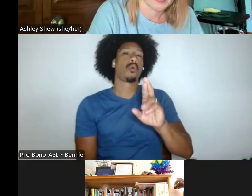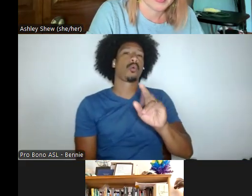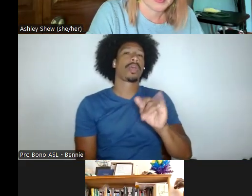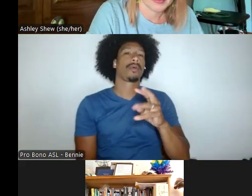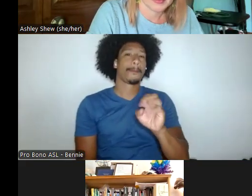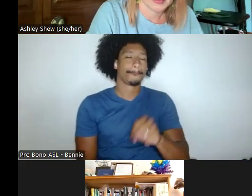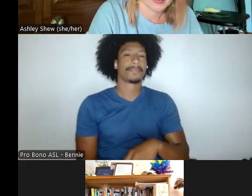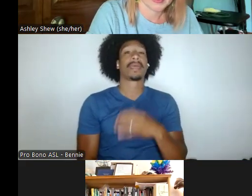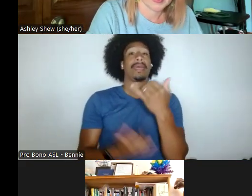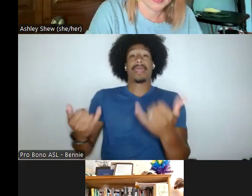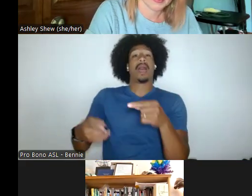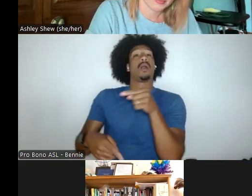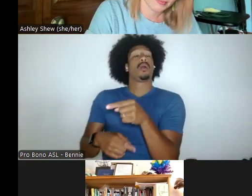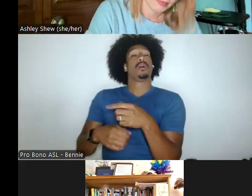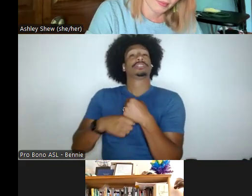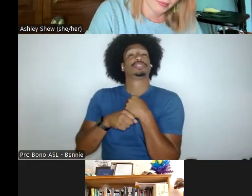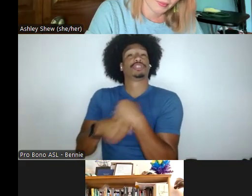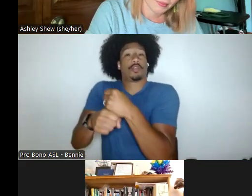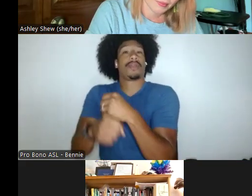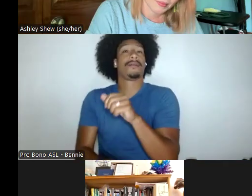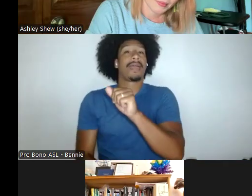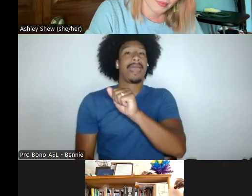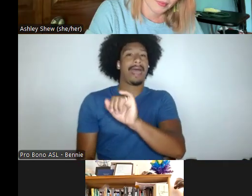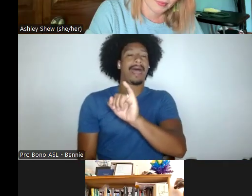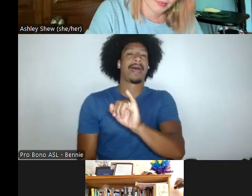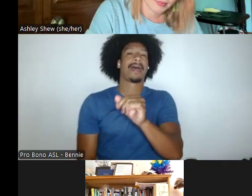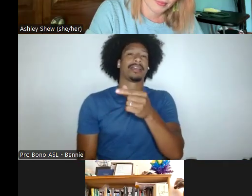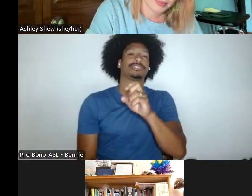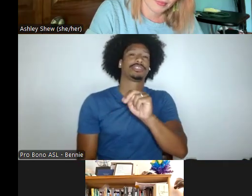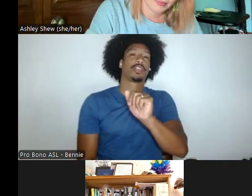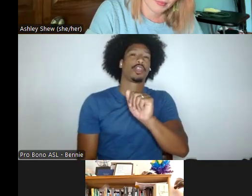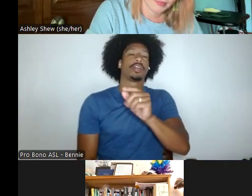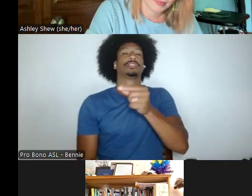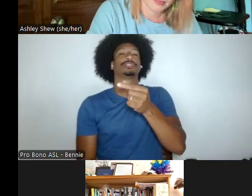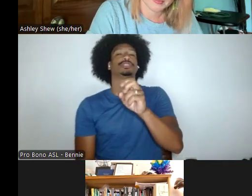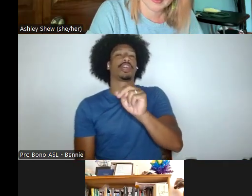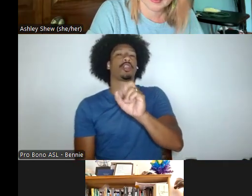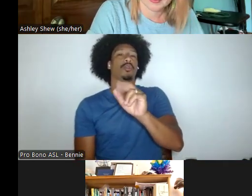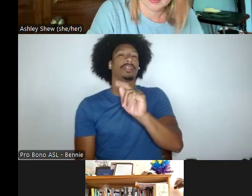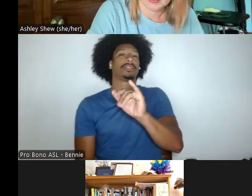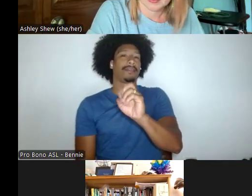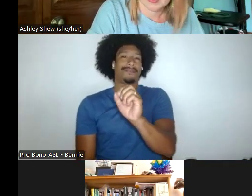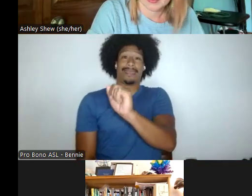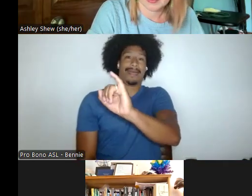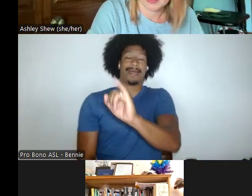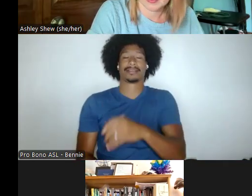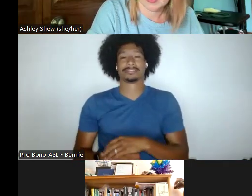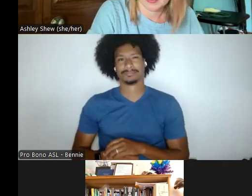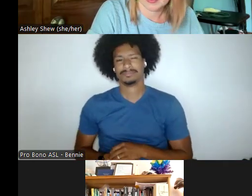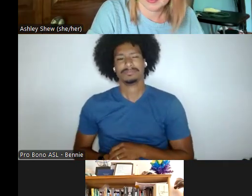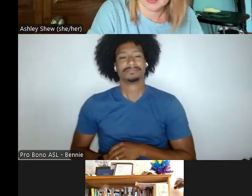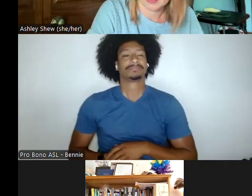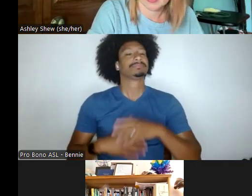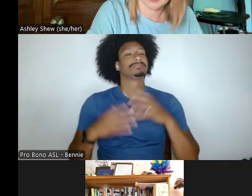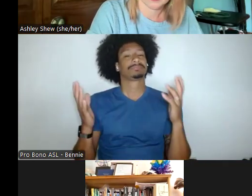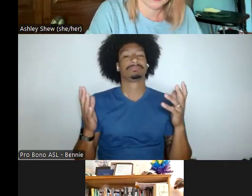generative AI. And I look at the ways that that shows up in various parts of people's lives, right? And so one of the things that we've